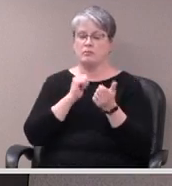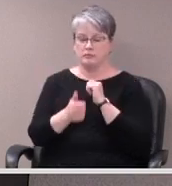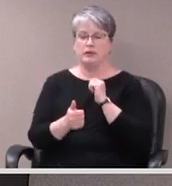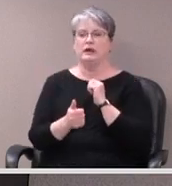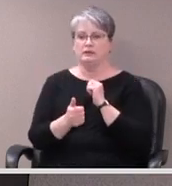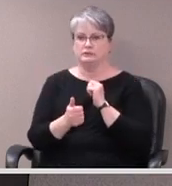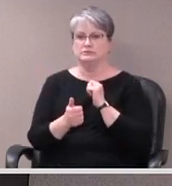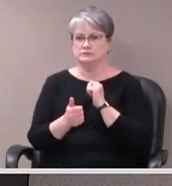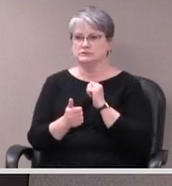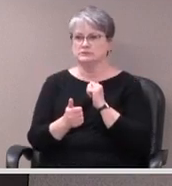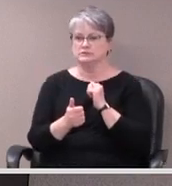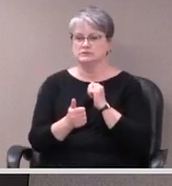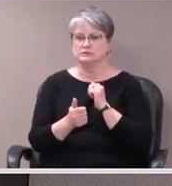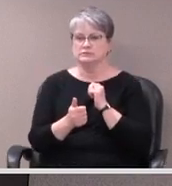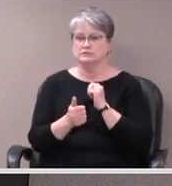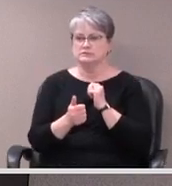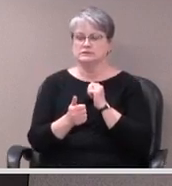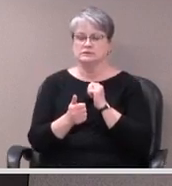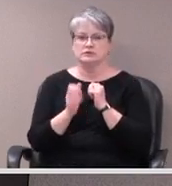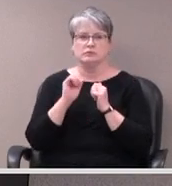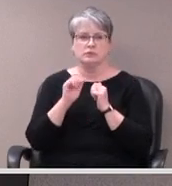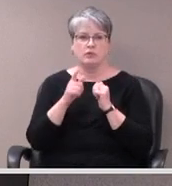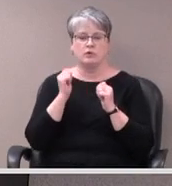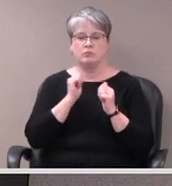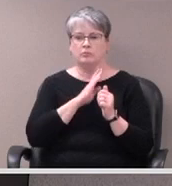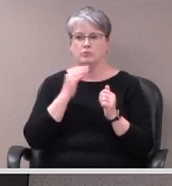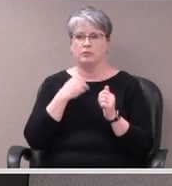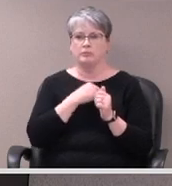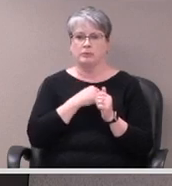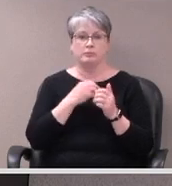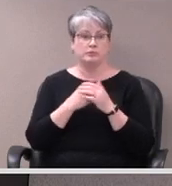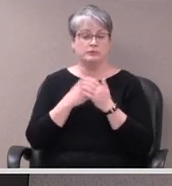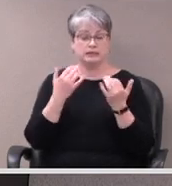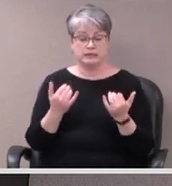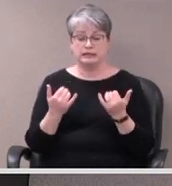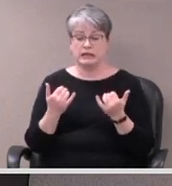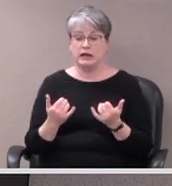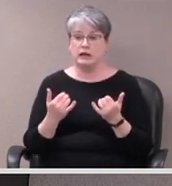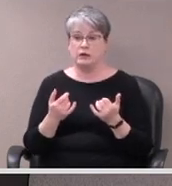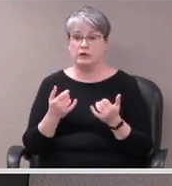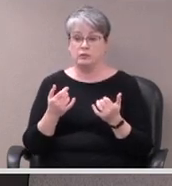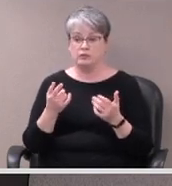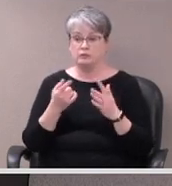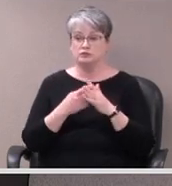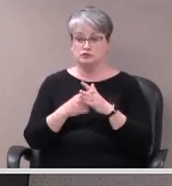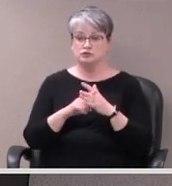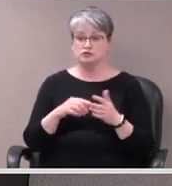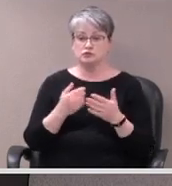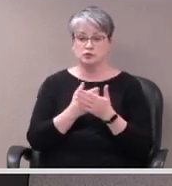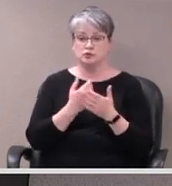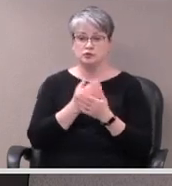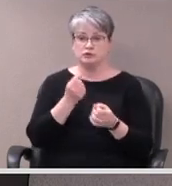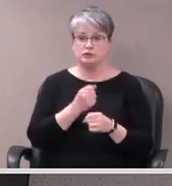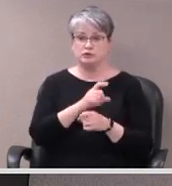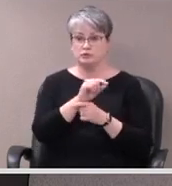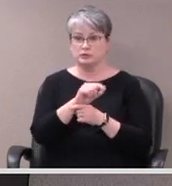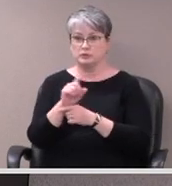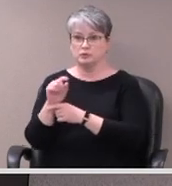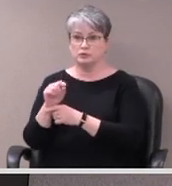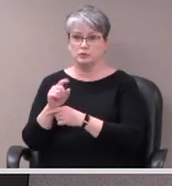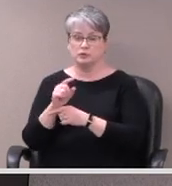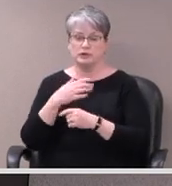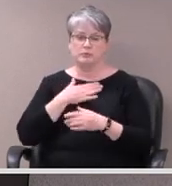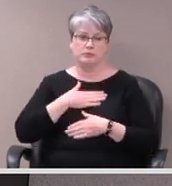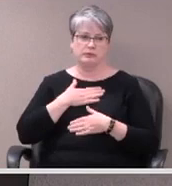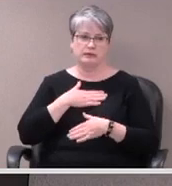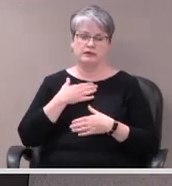unanimous from all board members. Thank you very much. At this time, as we start our new year, 2020, it's my pleasure to